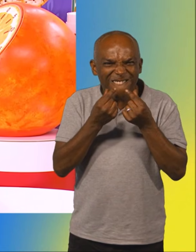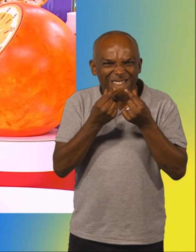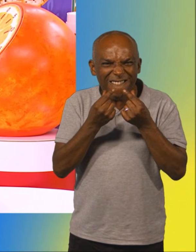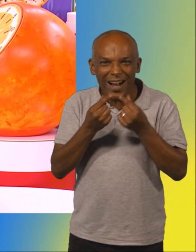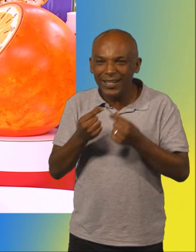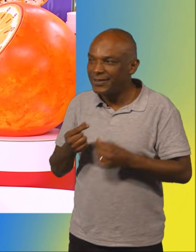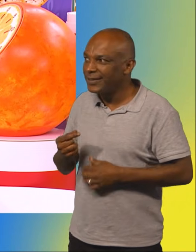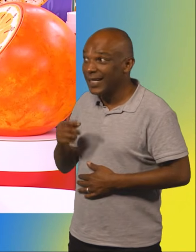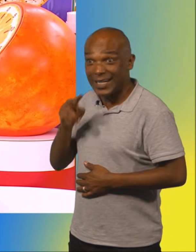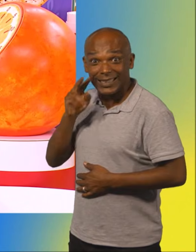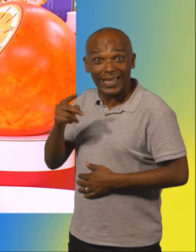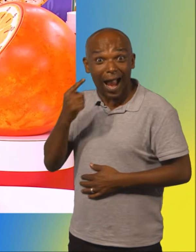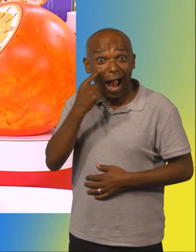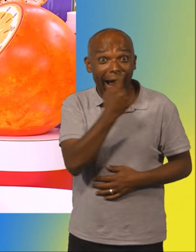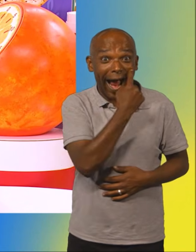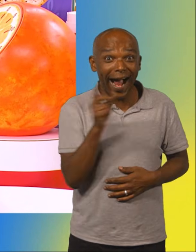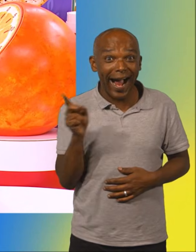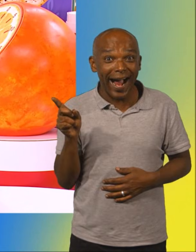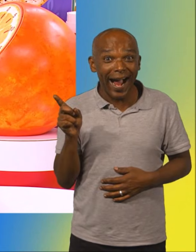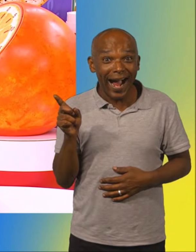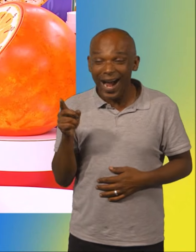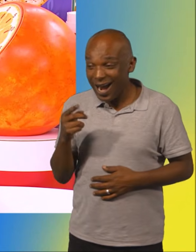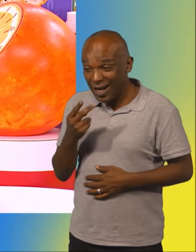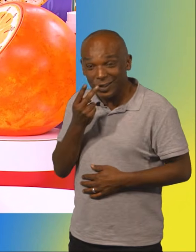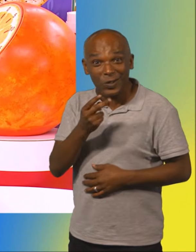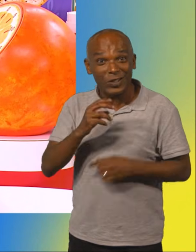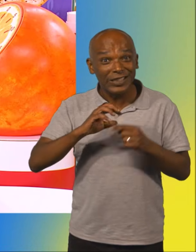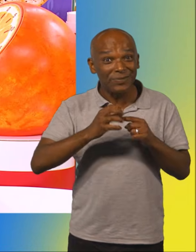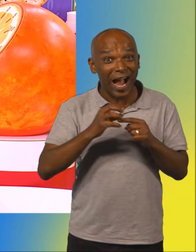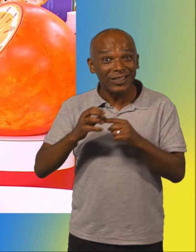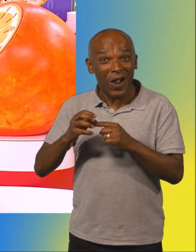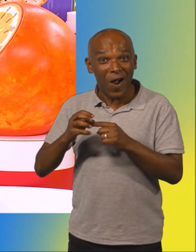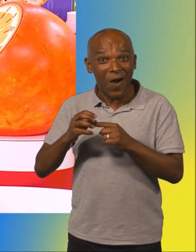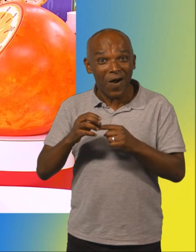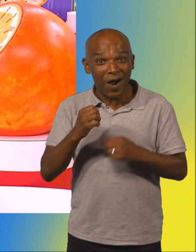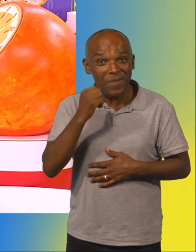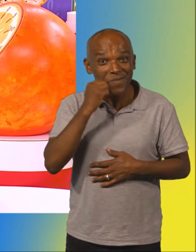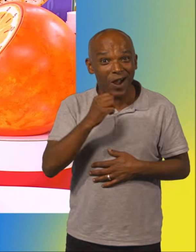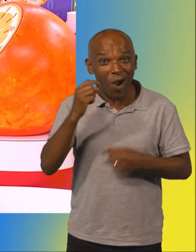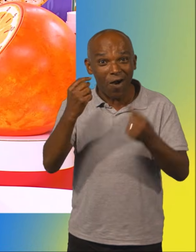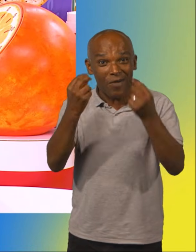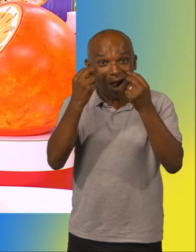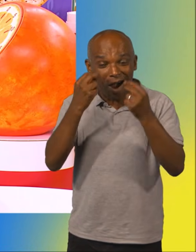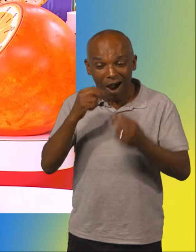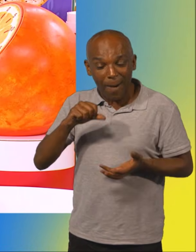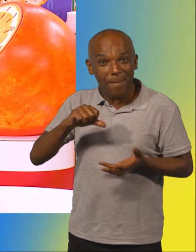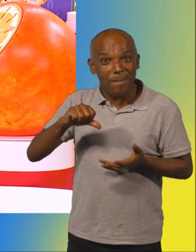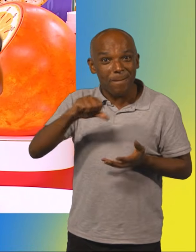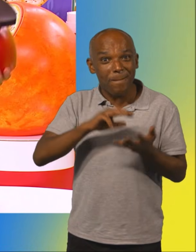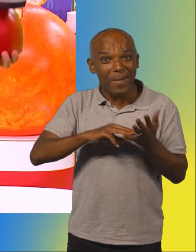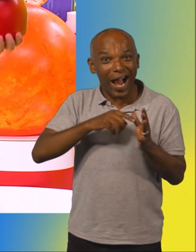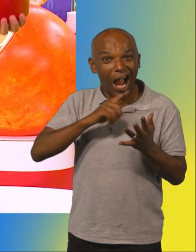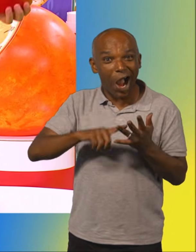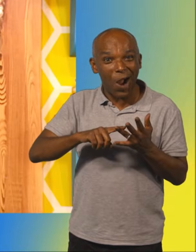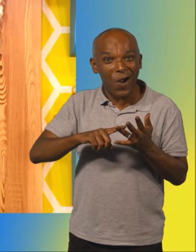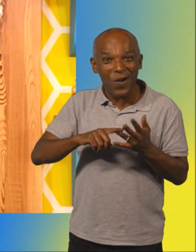cherry tomatoes with a dab of mayo and stuck 2 olive slices on top to make the pupils.